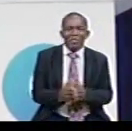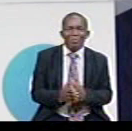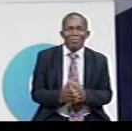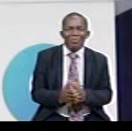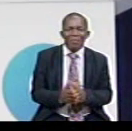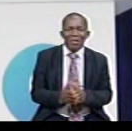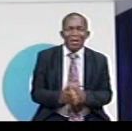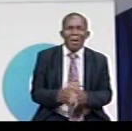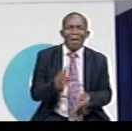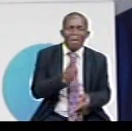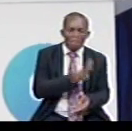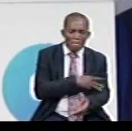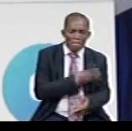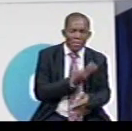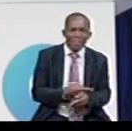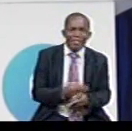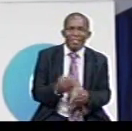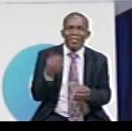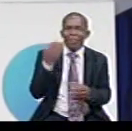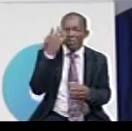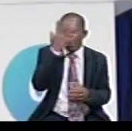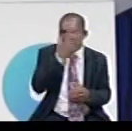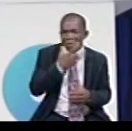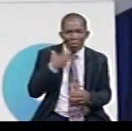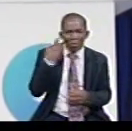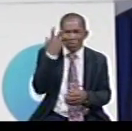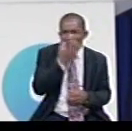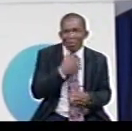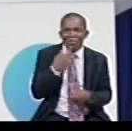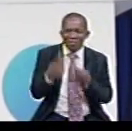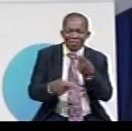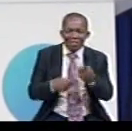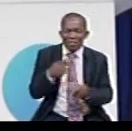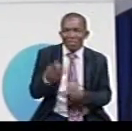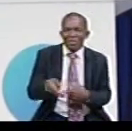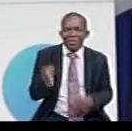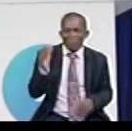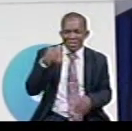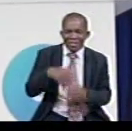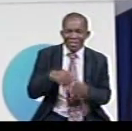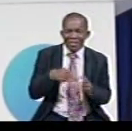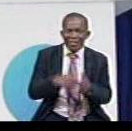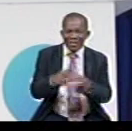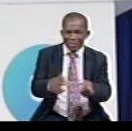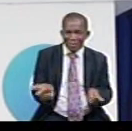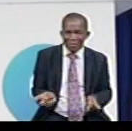Mighty, glorious visitation of the Lord in this place.